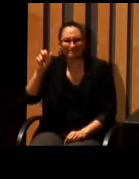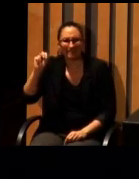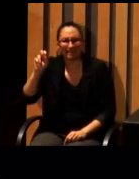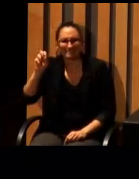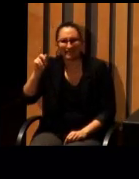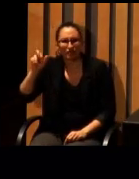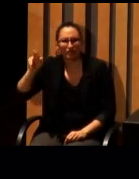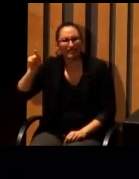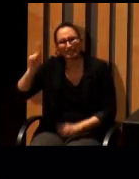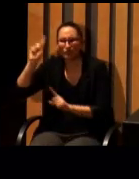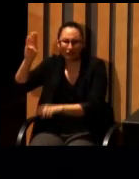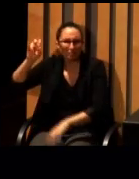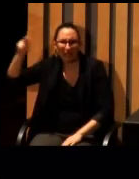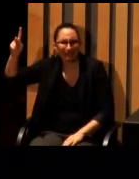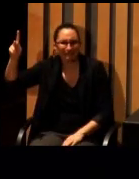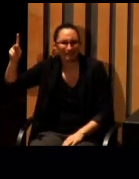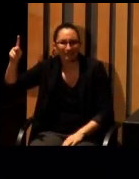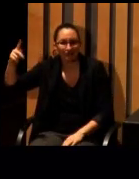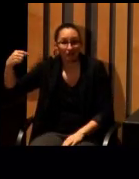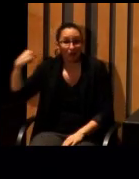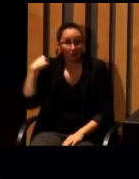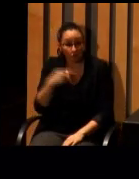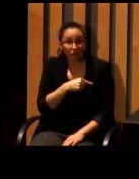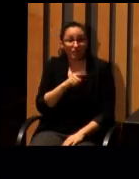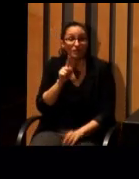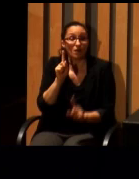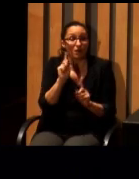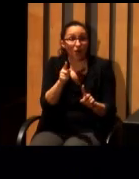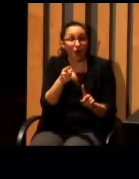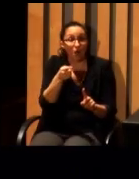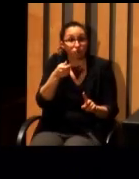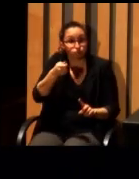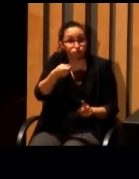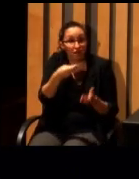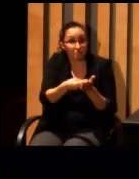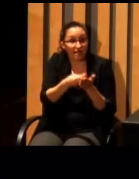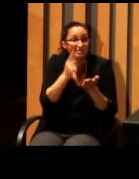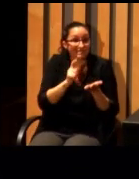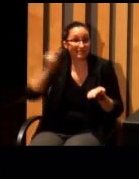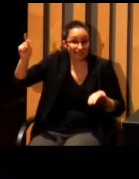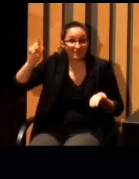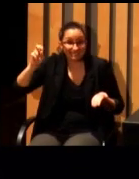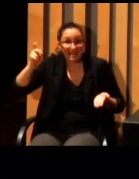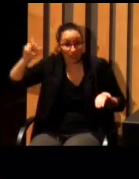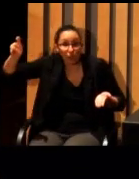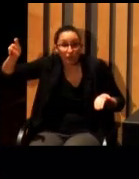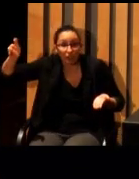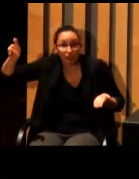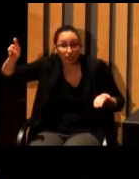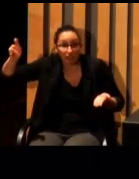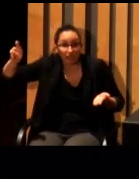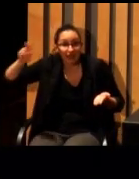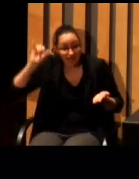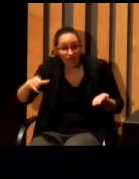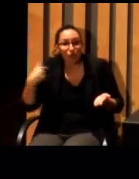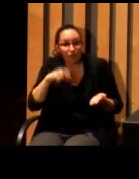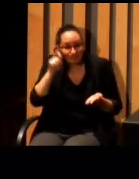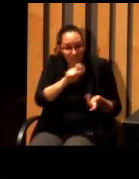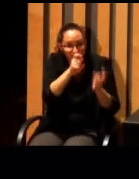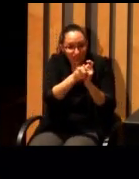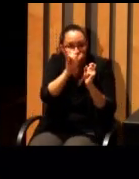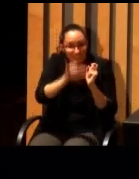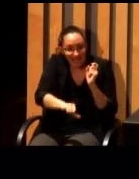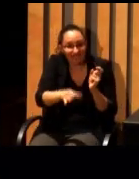going to the bank, right? We're going to the bank machine to get the money for the ticket and the paraphernalia. So we got to begin to change